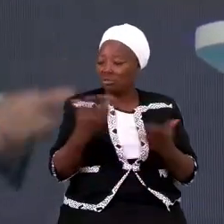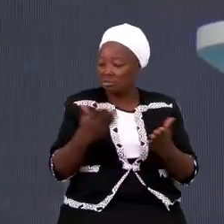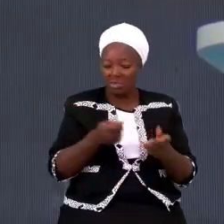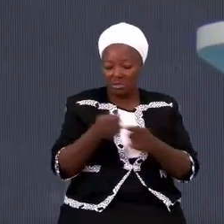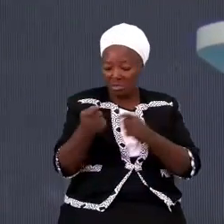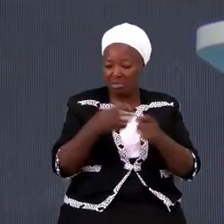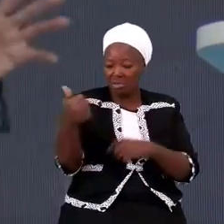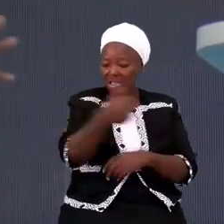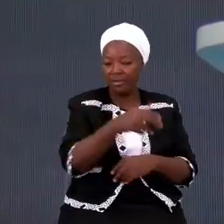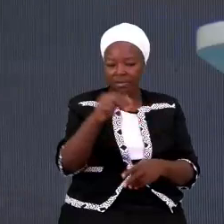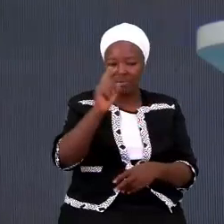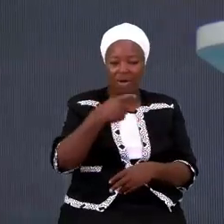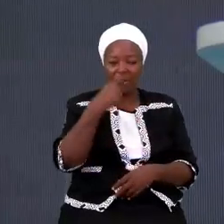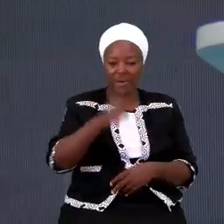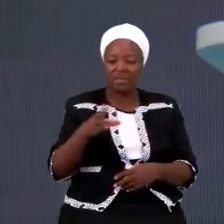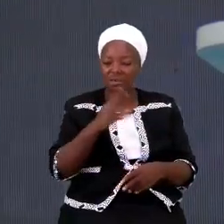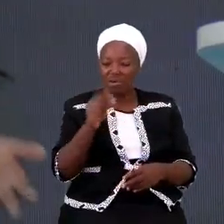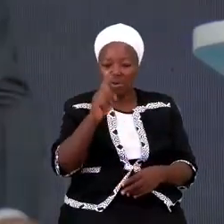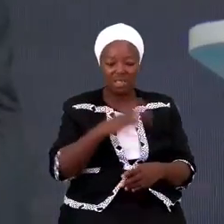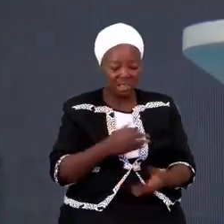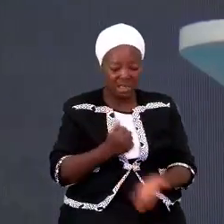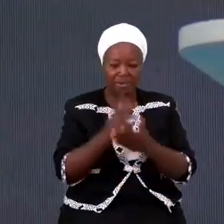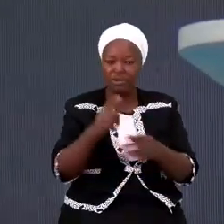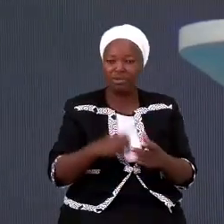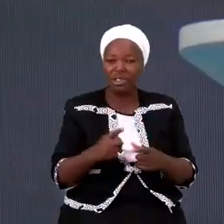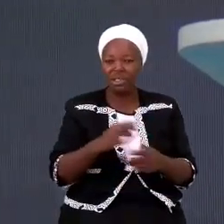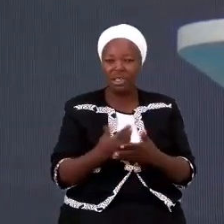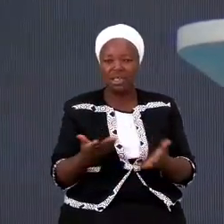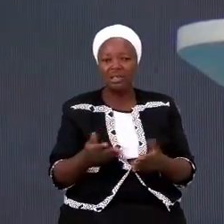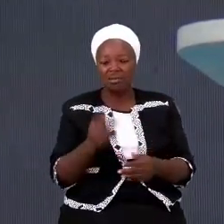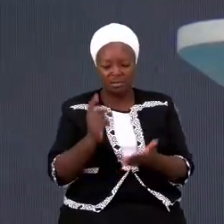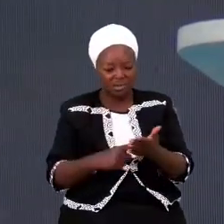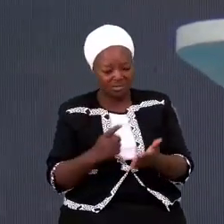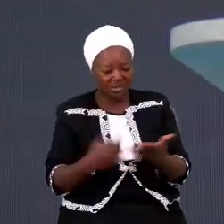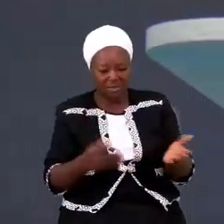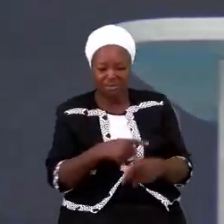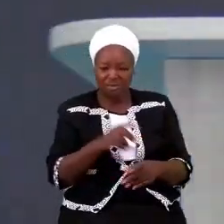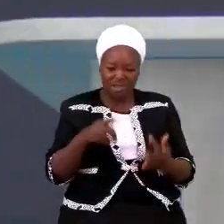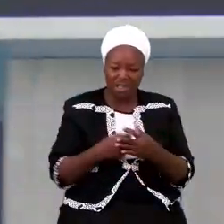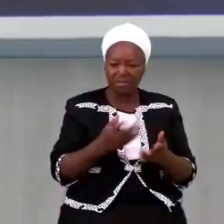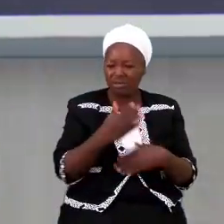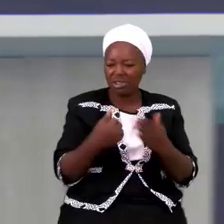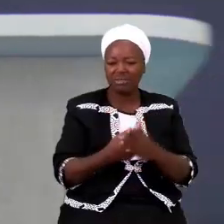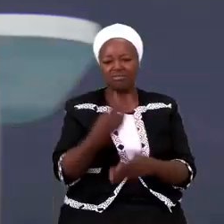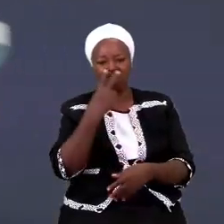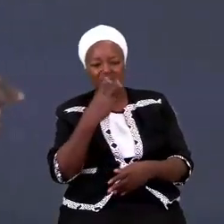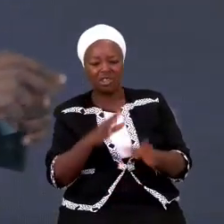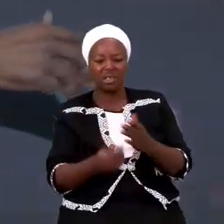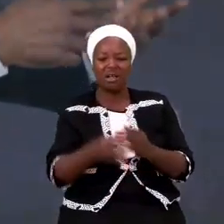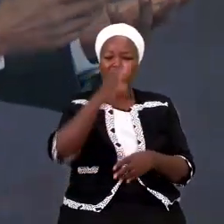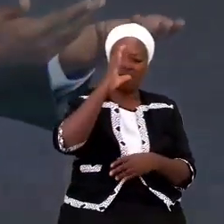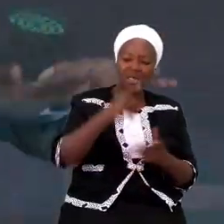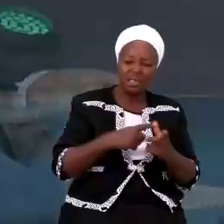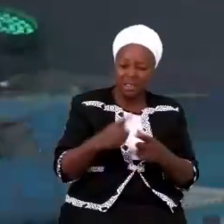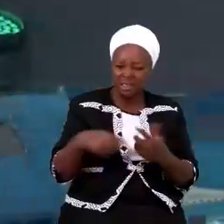and say, you know, alcohol comes. That's the way that you took in getting you to the far country. You're coming back, you